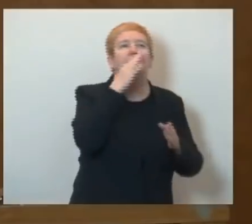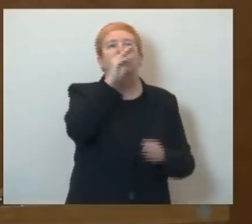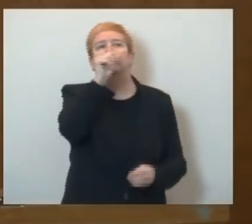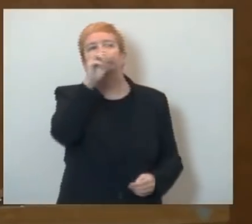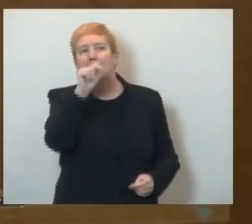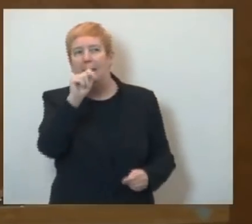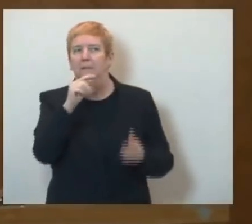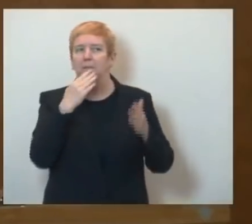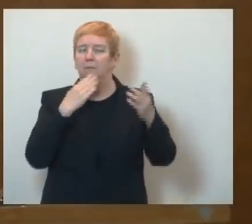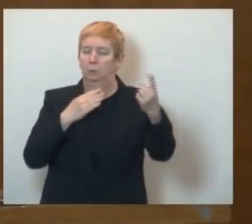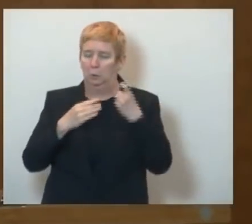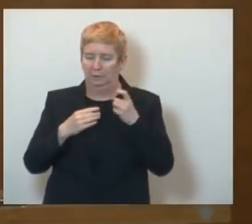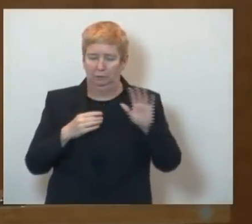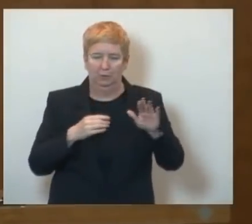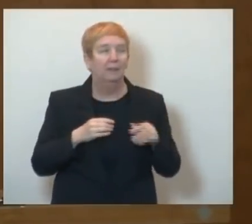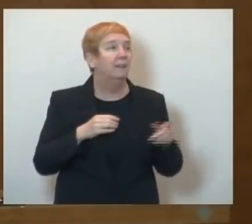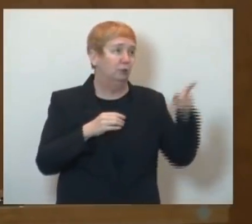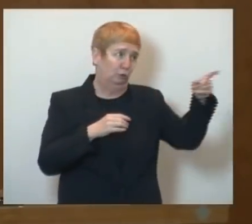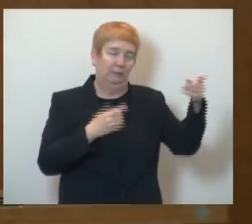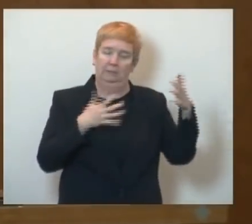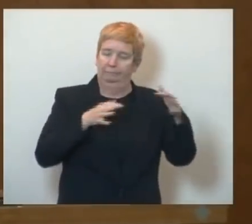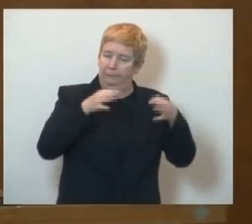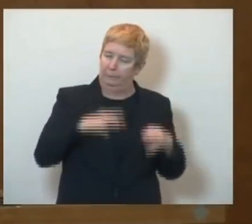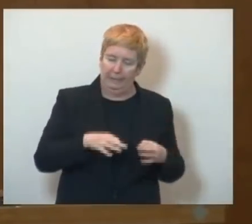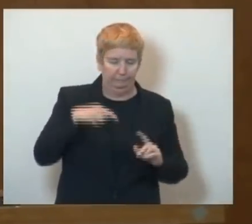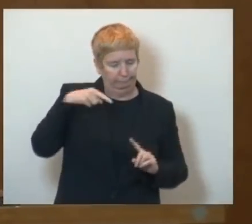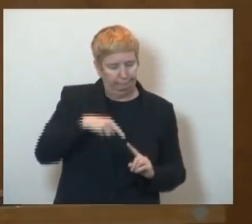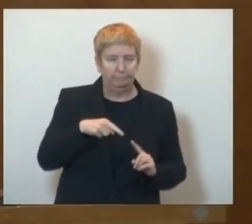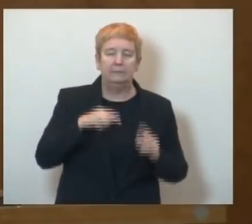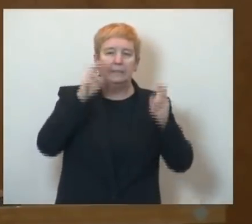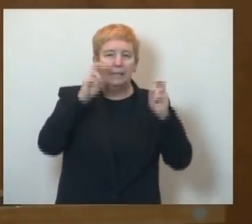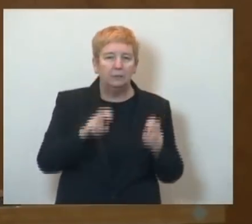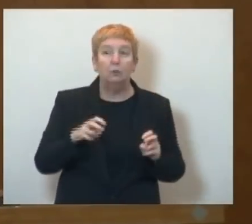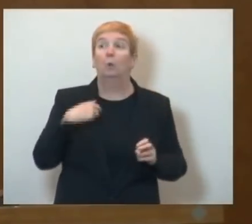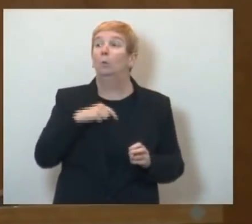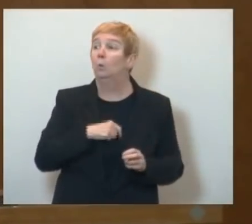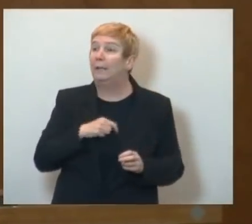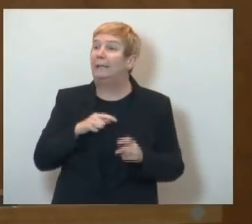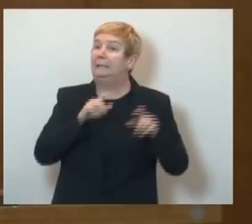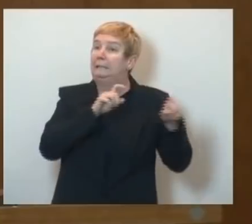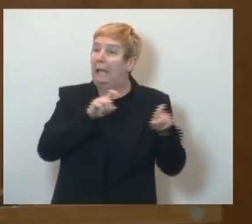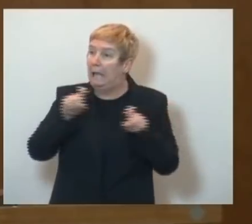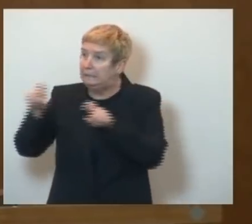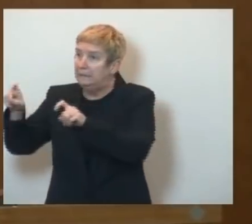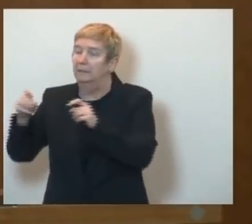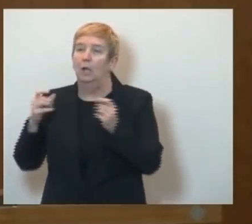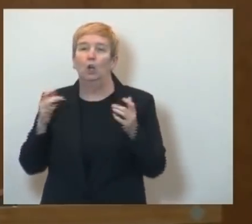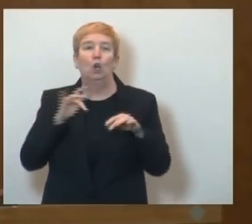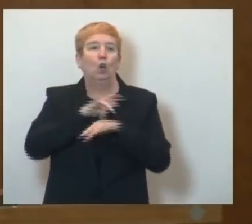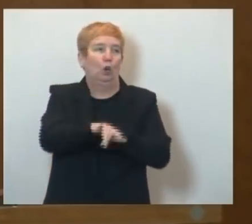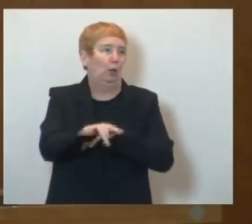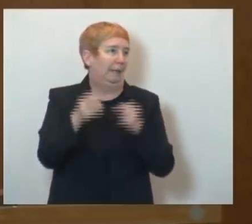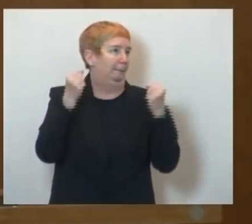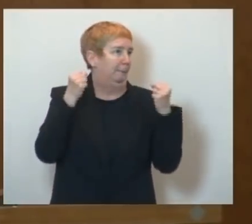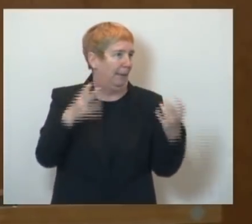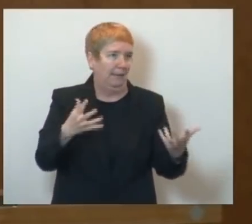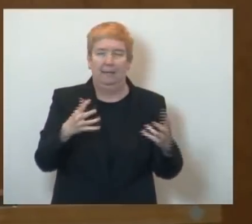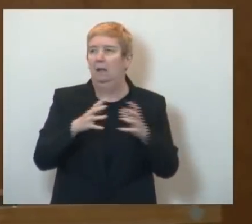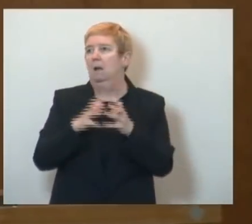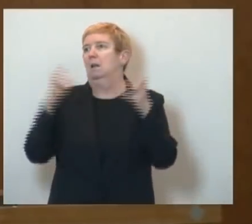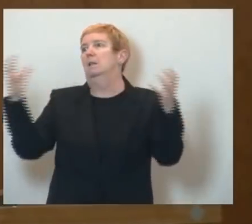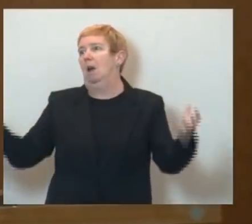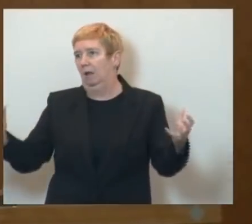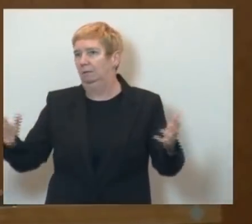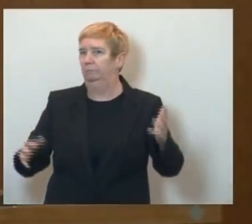Governor explaining the core issue is that we were able to do significantly more testing when we had those established sites and we had huge volumes of